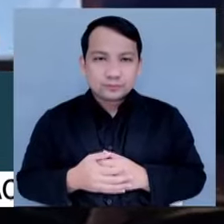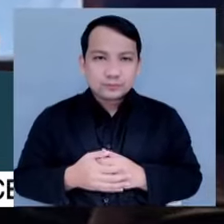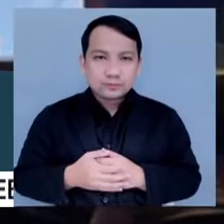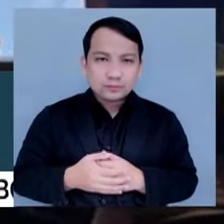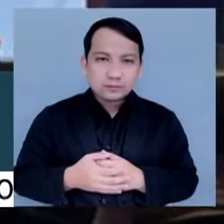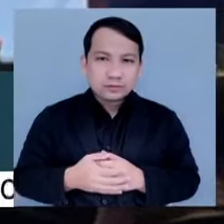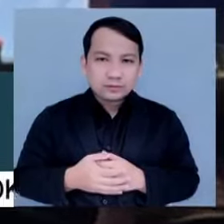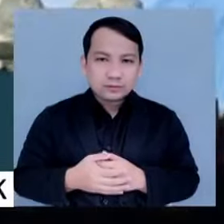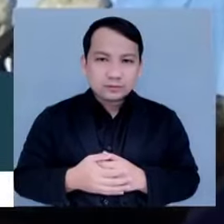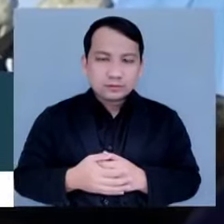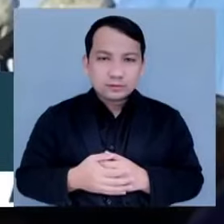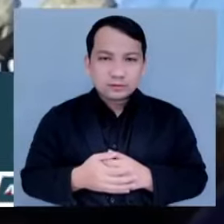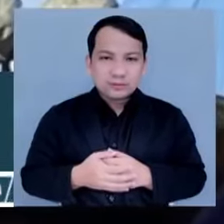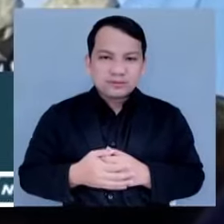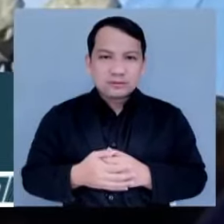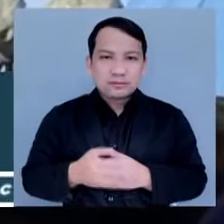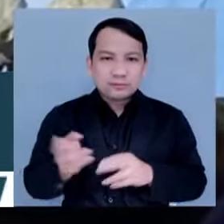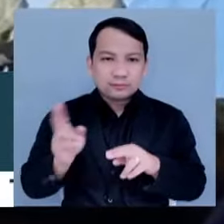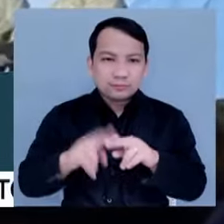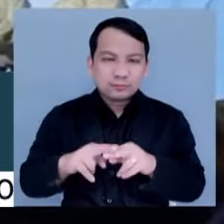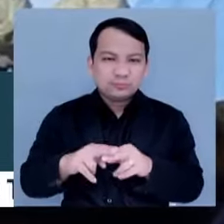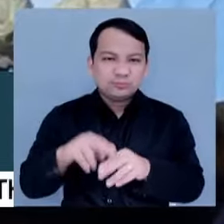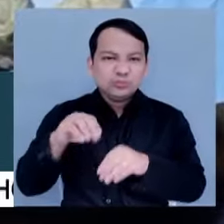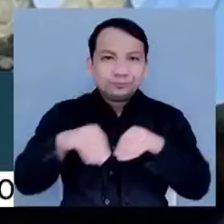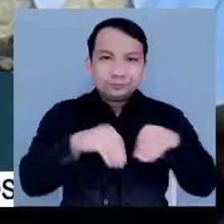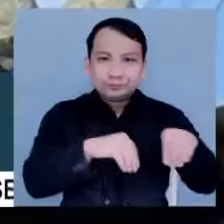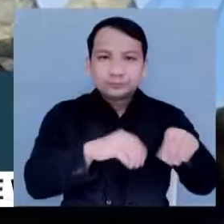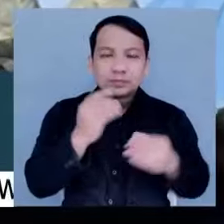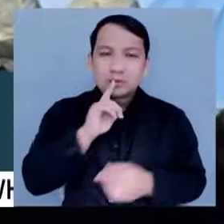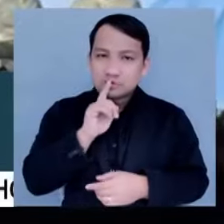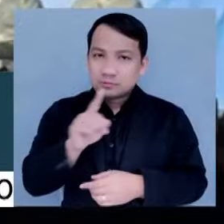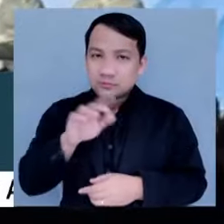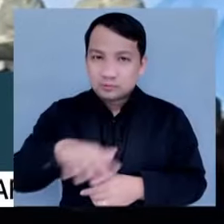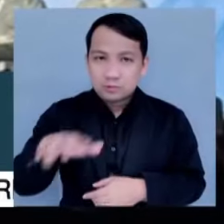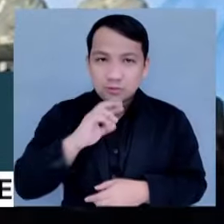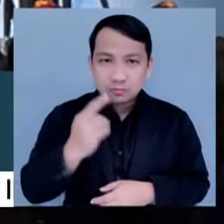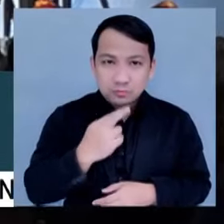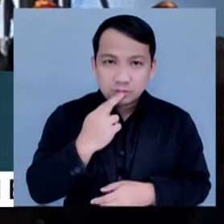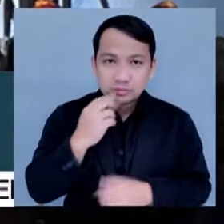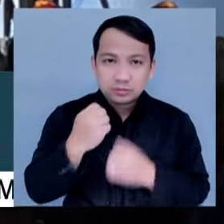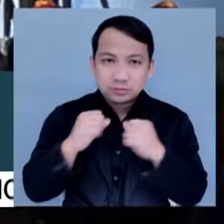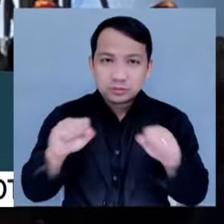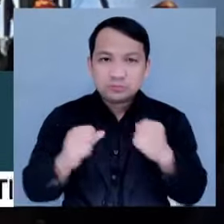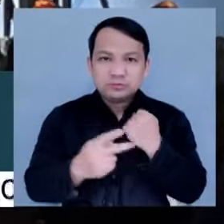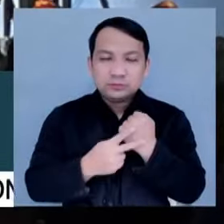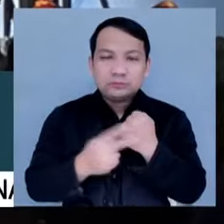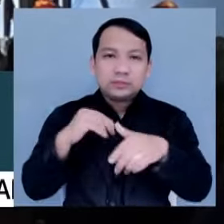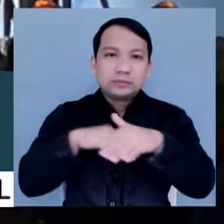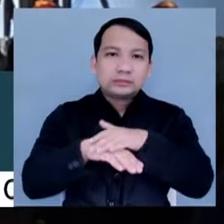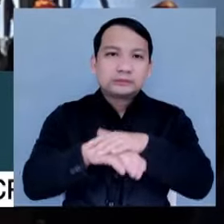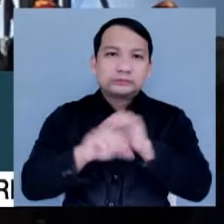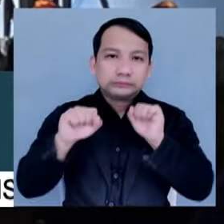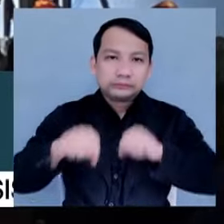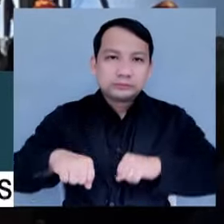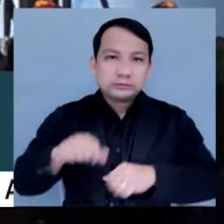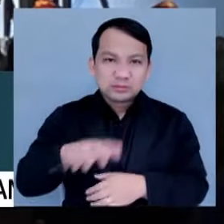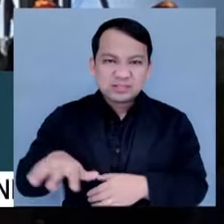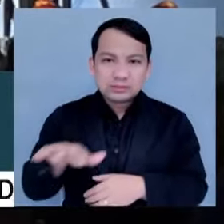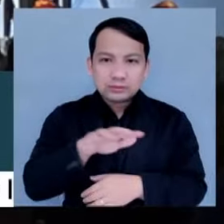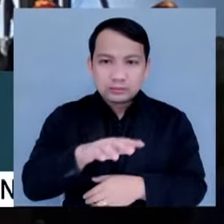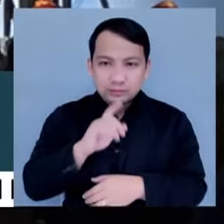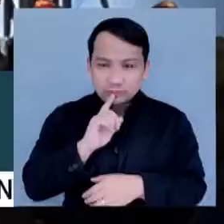the number of times of planting season to make sure that rice will be accessible and available to our